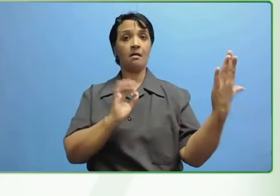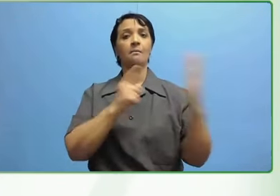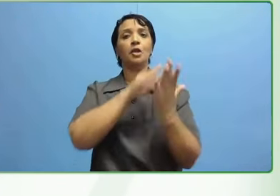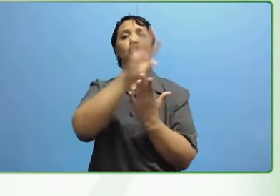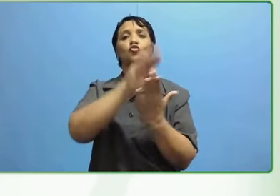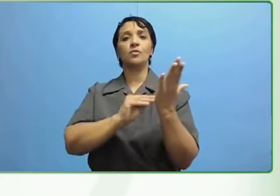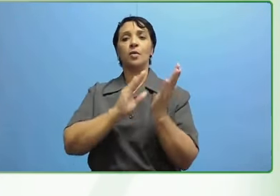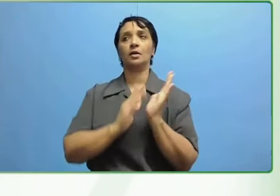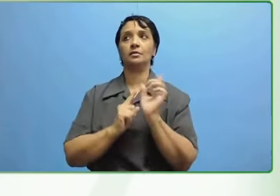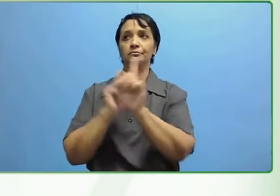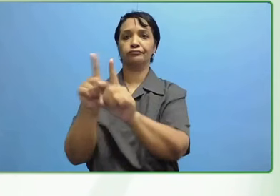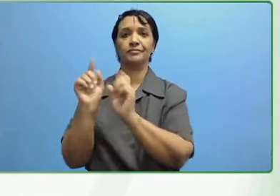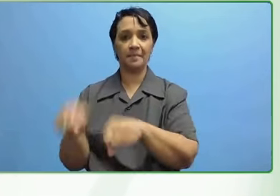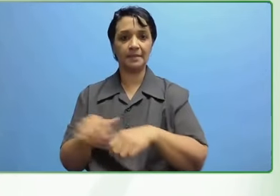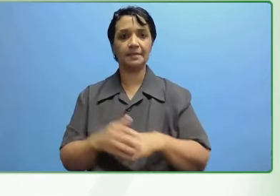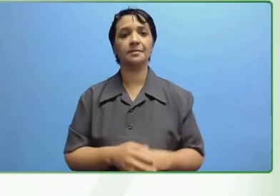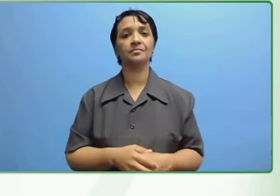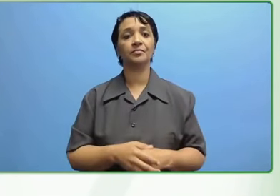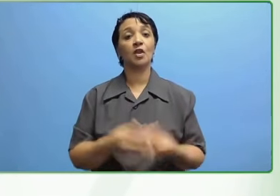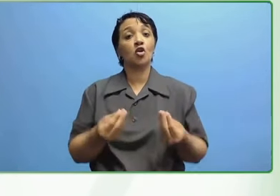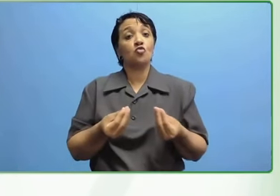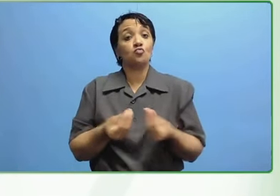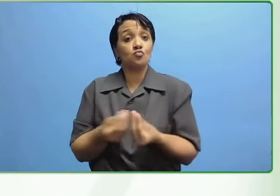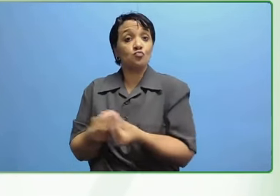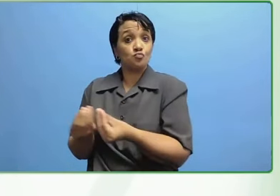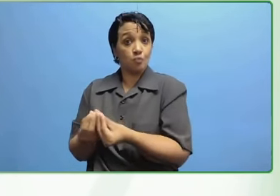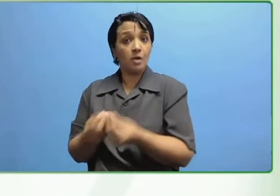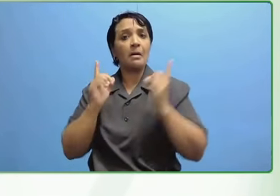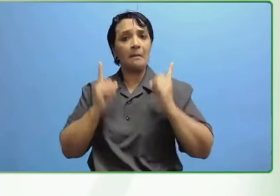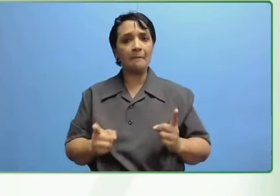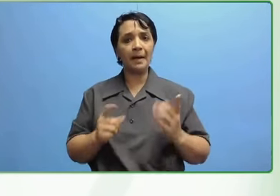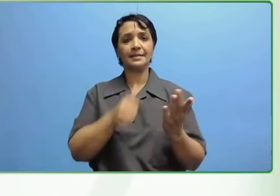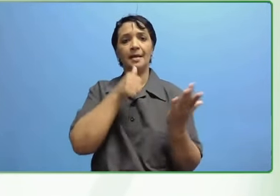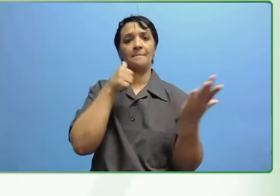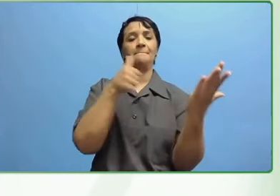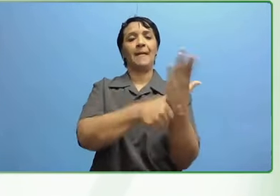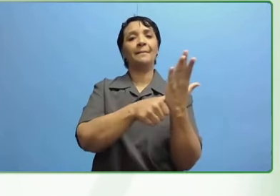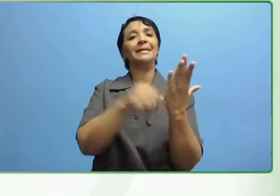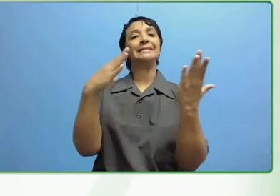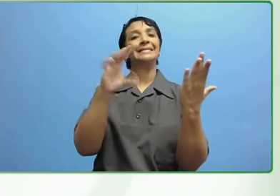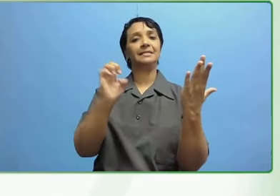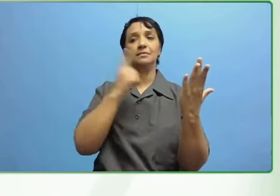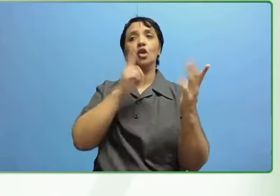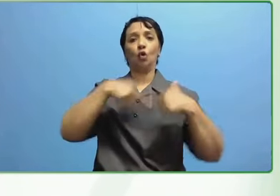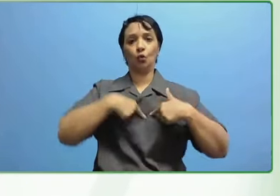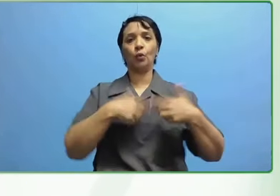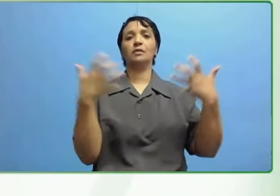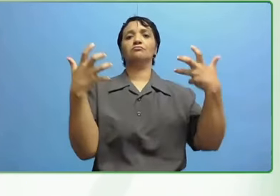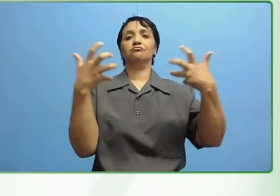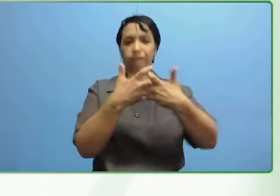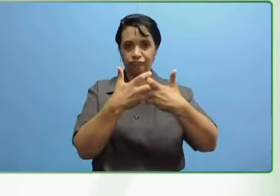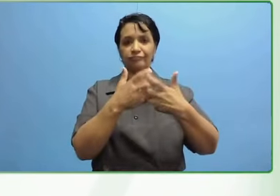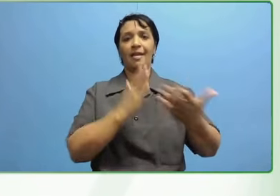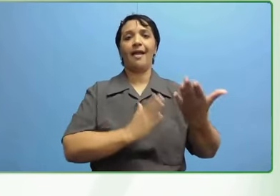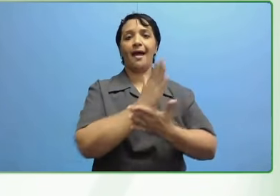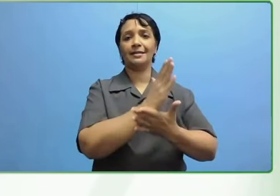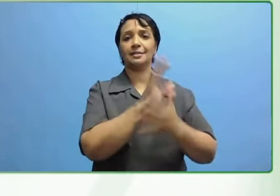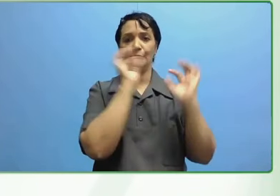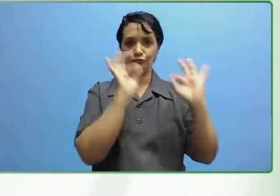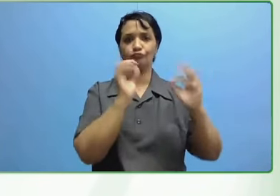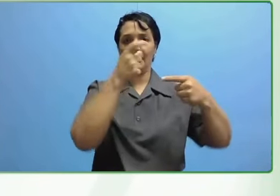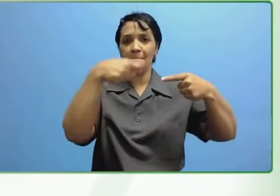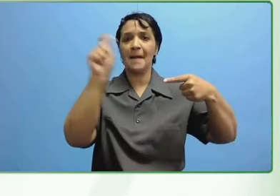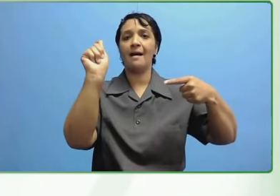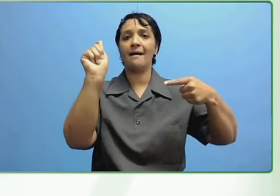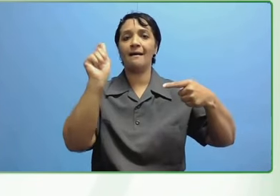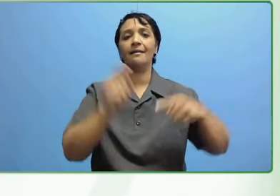products, the operators will put the CE marking, saying we comply with the accessibility requirements. And service providers, in the